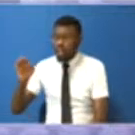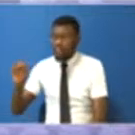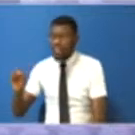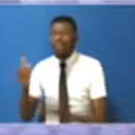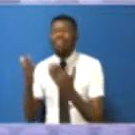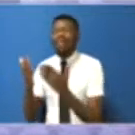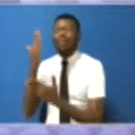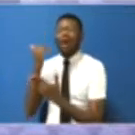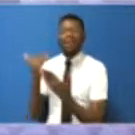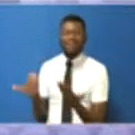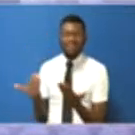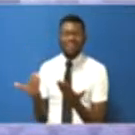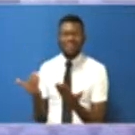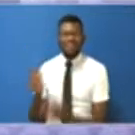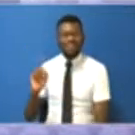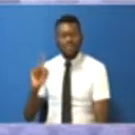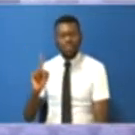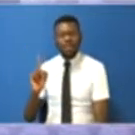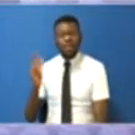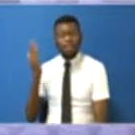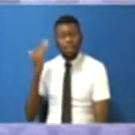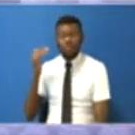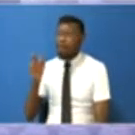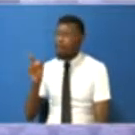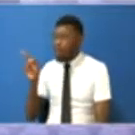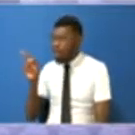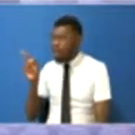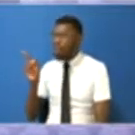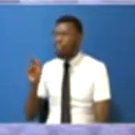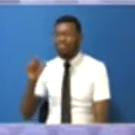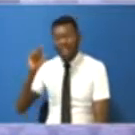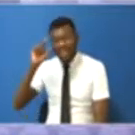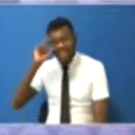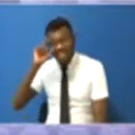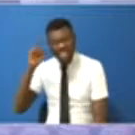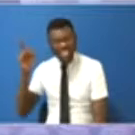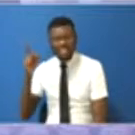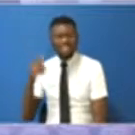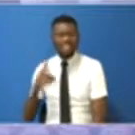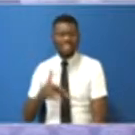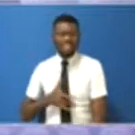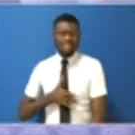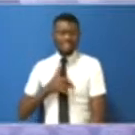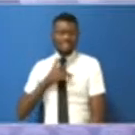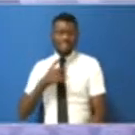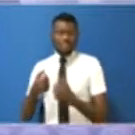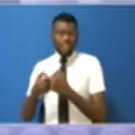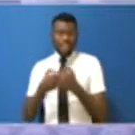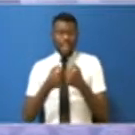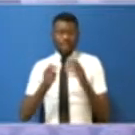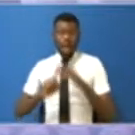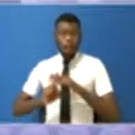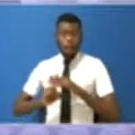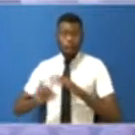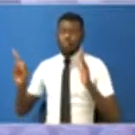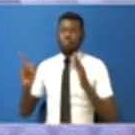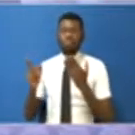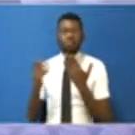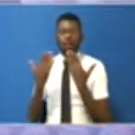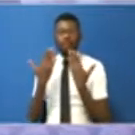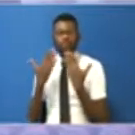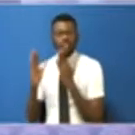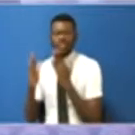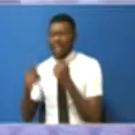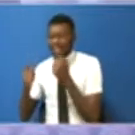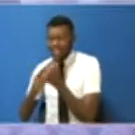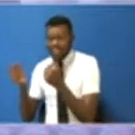reason we have an ms in nairobi is after poli capital they could not wait to stand the heat in the kitchen he ran away in less than six months this